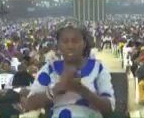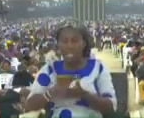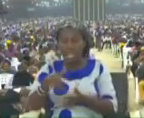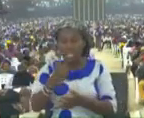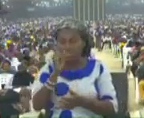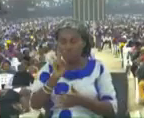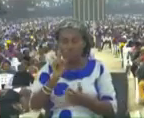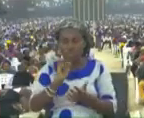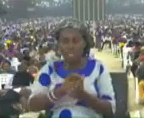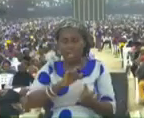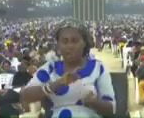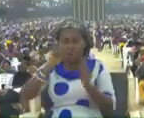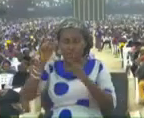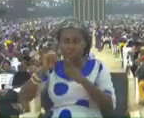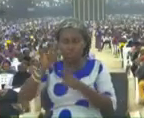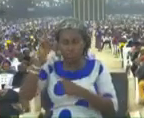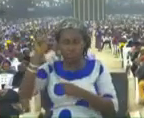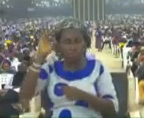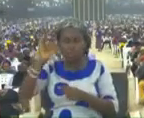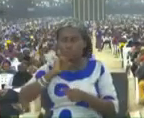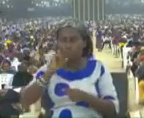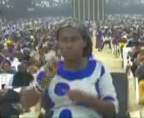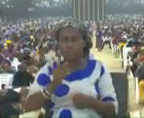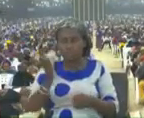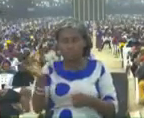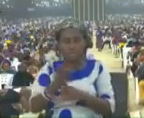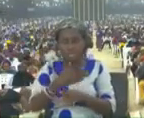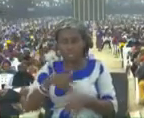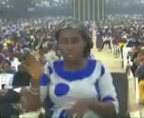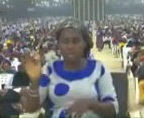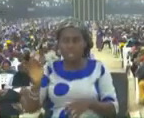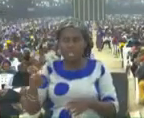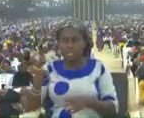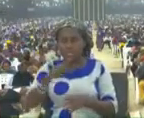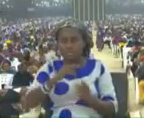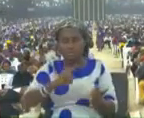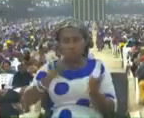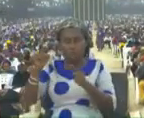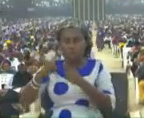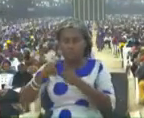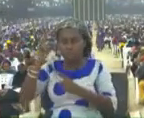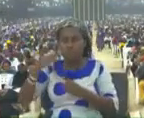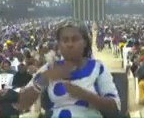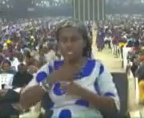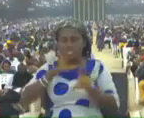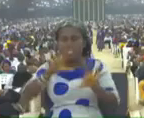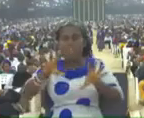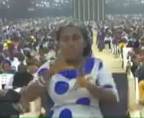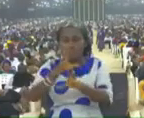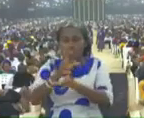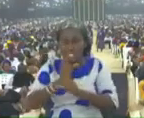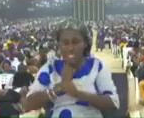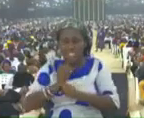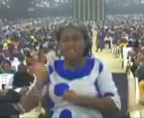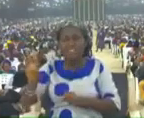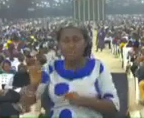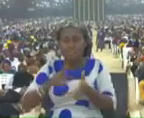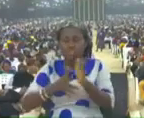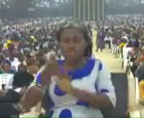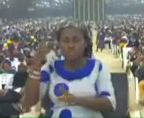you, you will no wise cast out. They've come to you now, Father. Please receive them in Jesus' name.